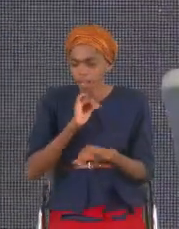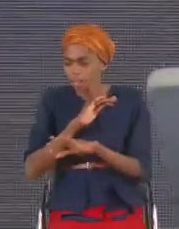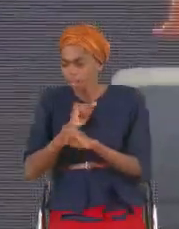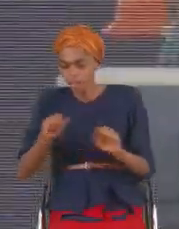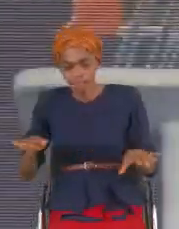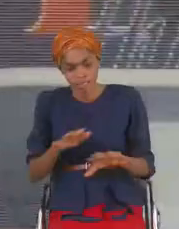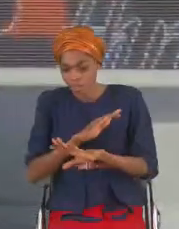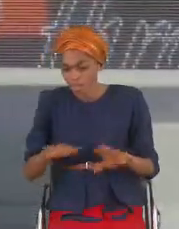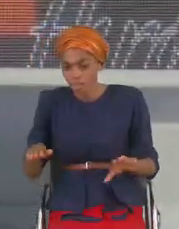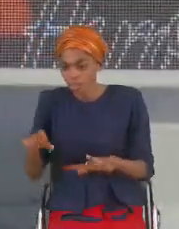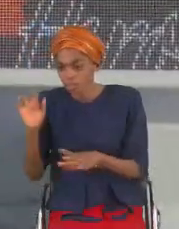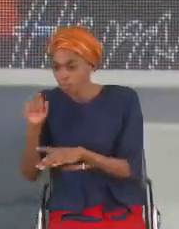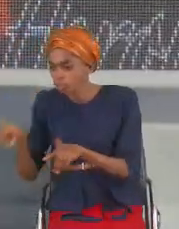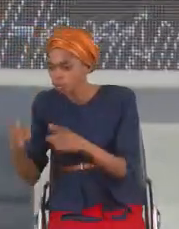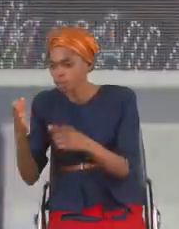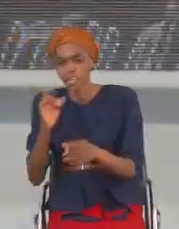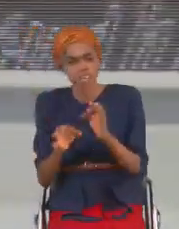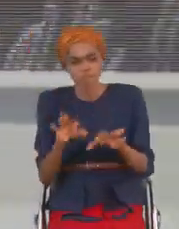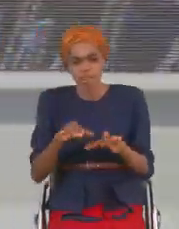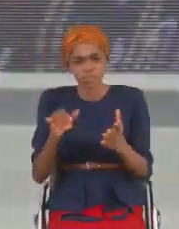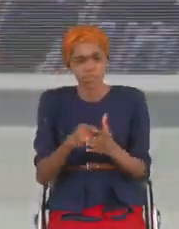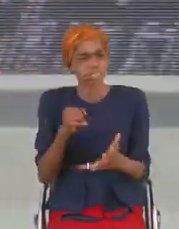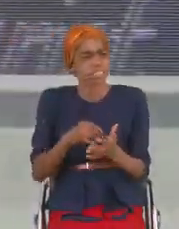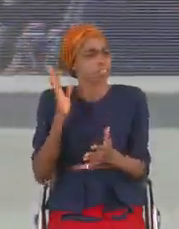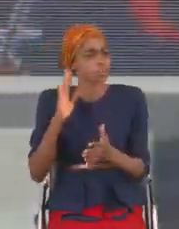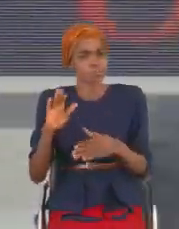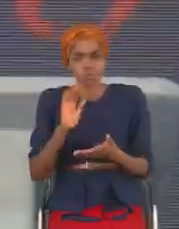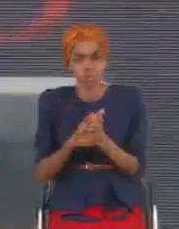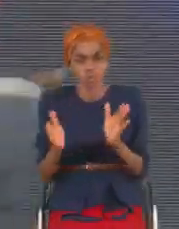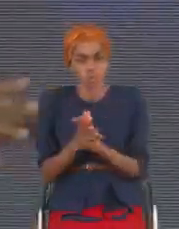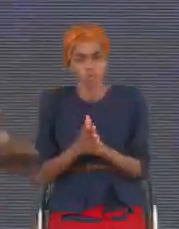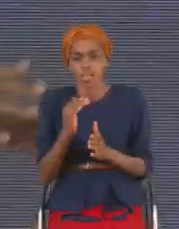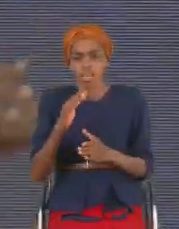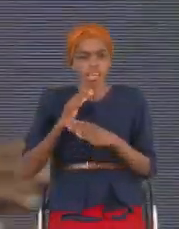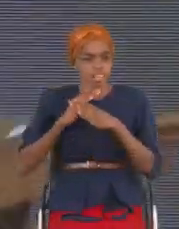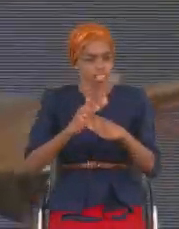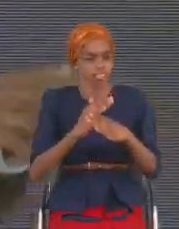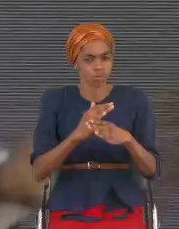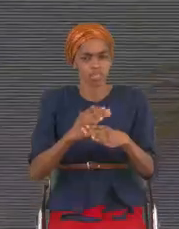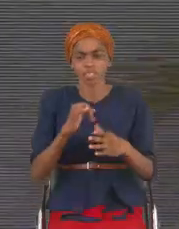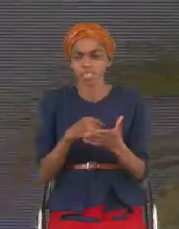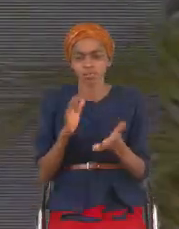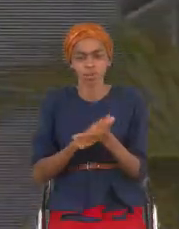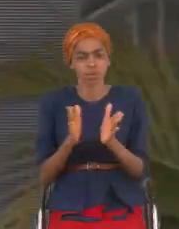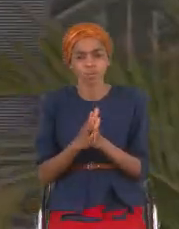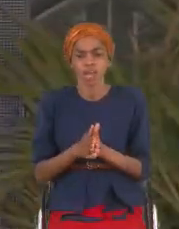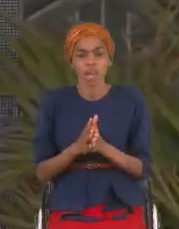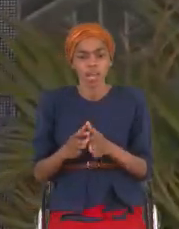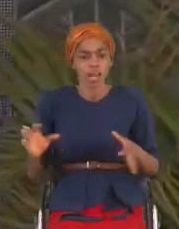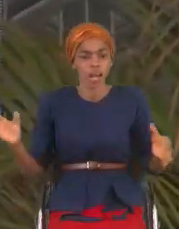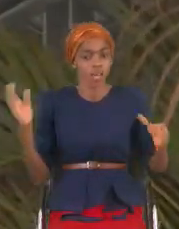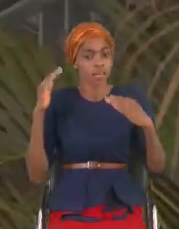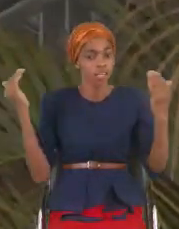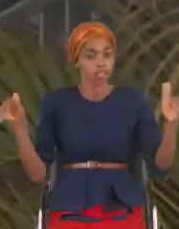there. If I do that, it will become an encumbrance, an entanglement upon